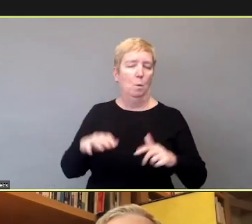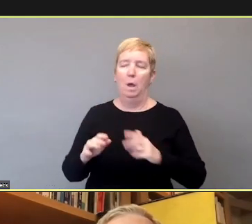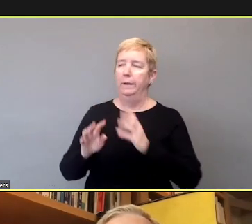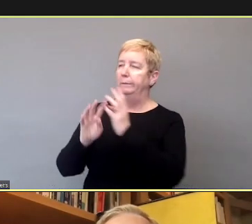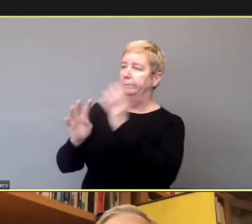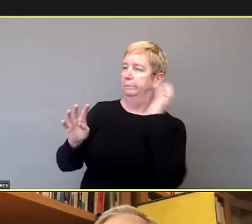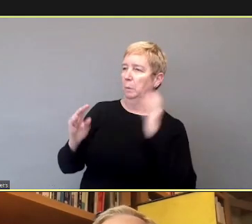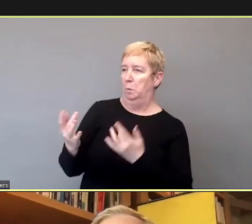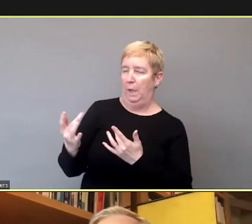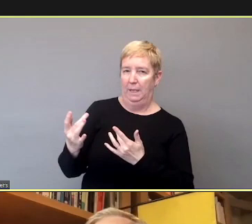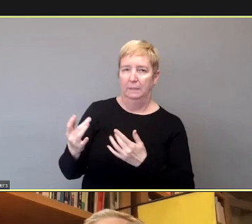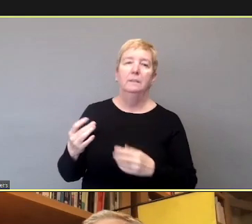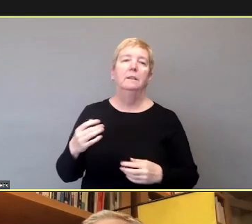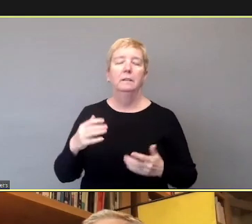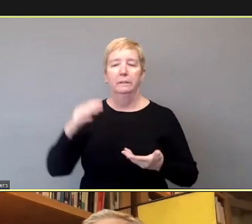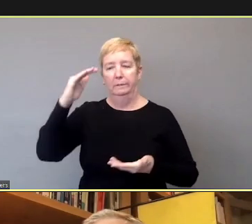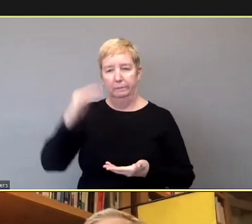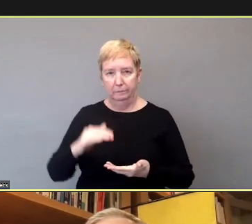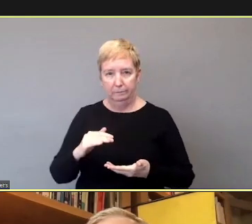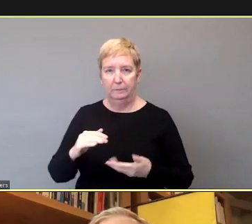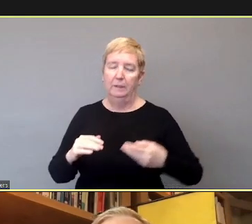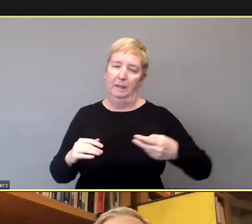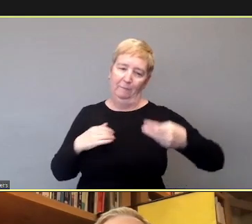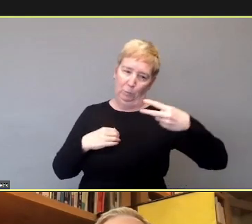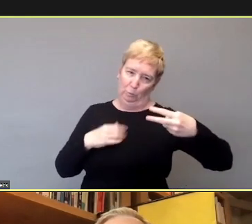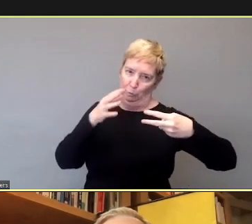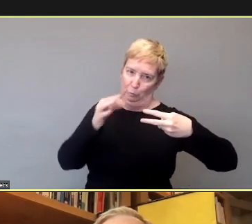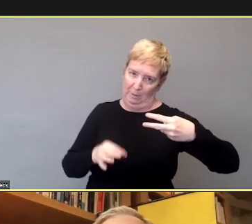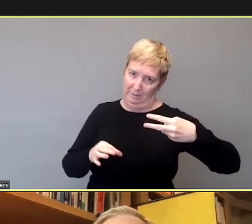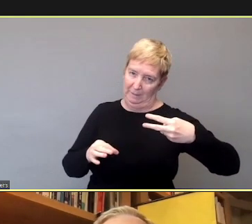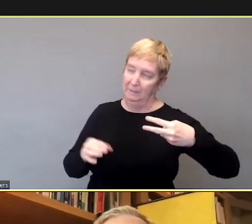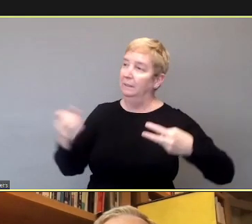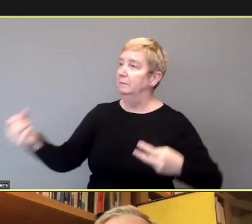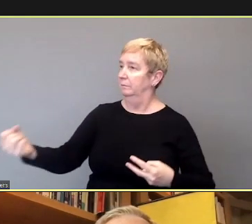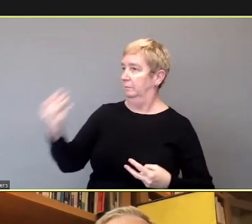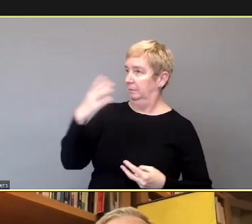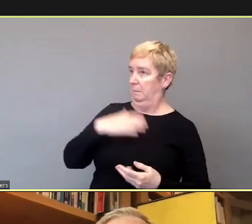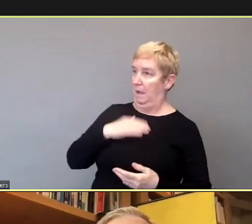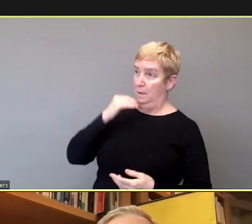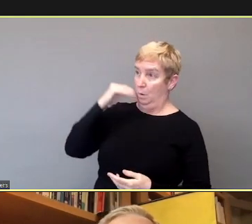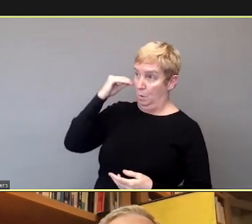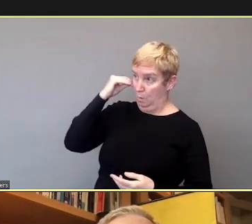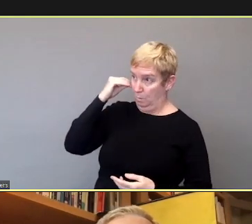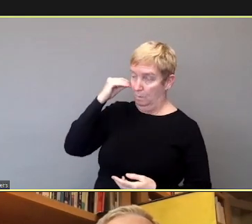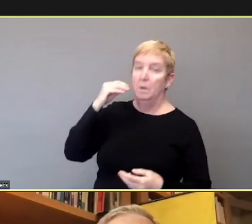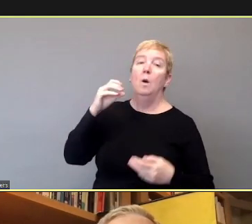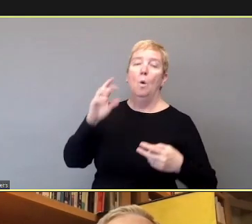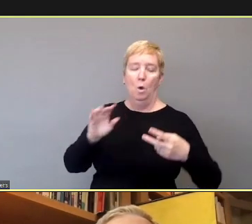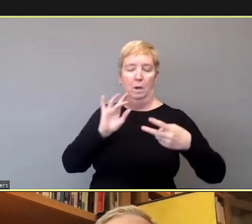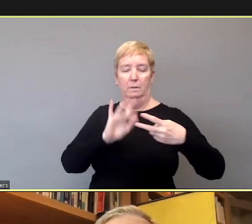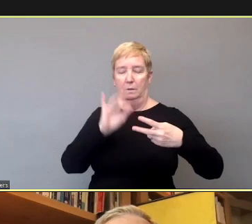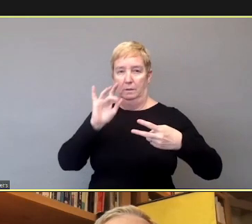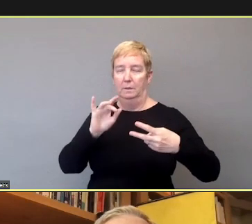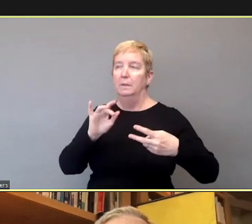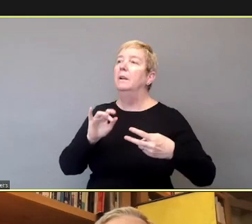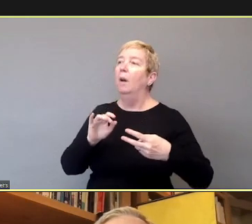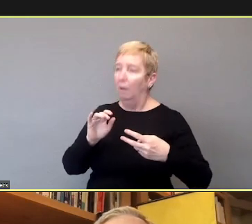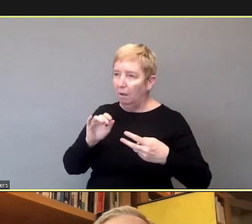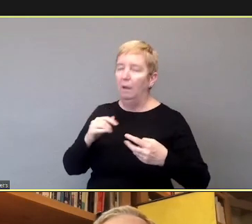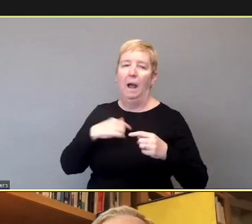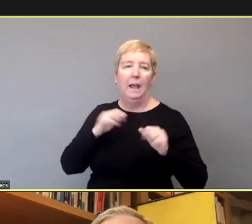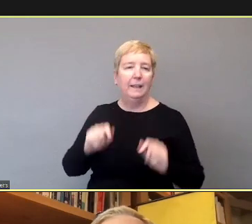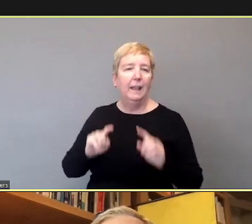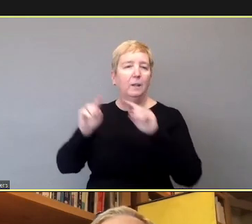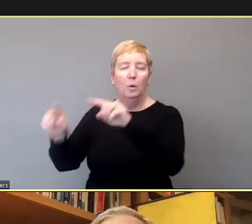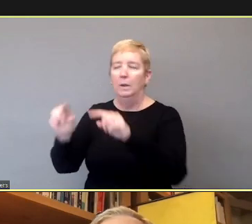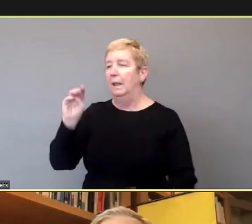again, two choices to have them delivered to your house, and they take you to those websites. And then you can go to the MLK